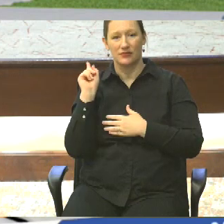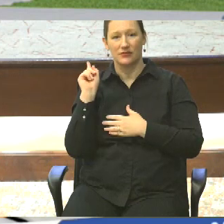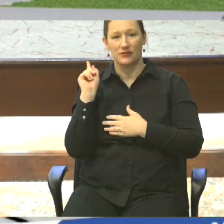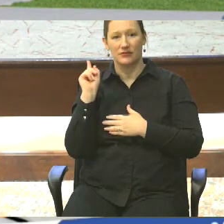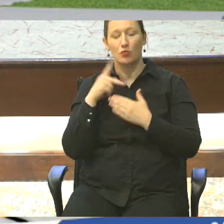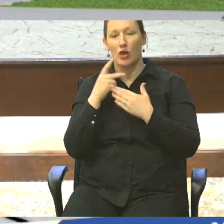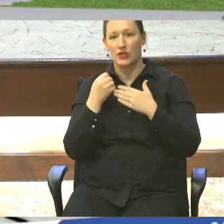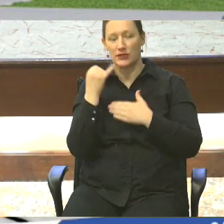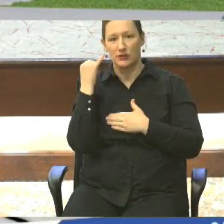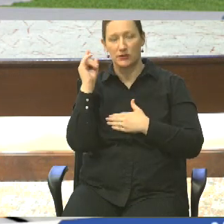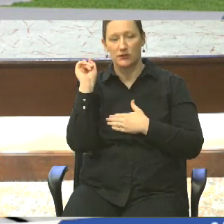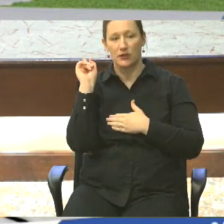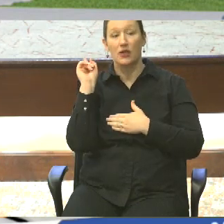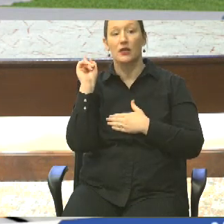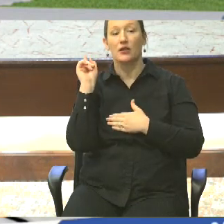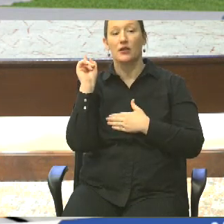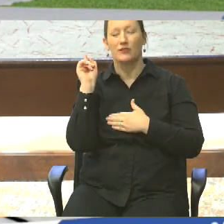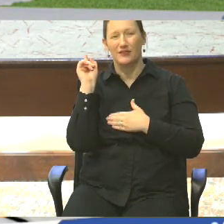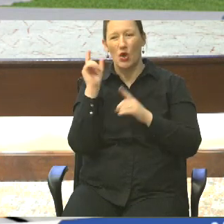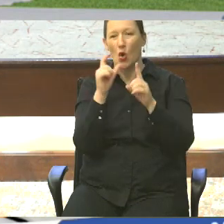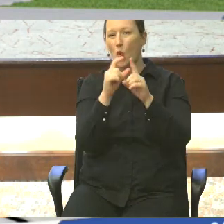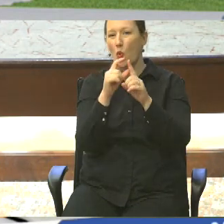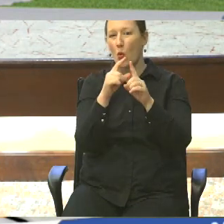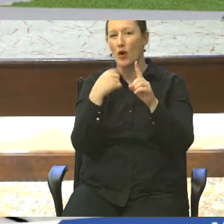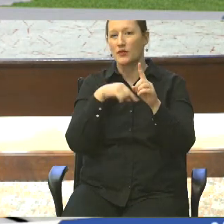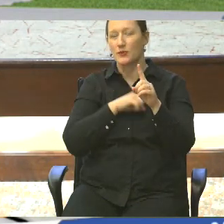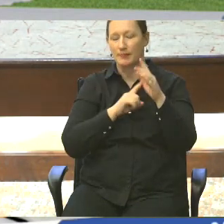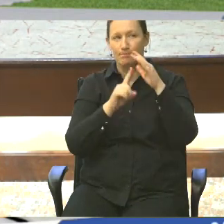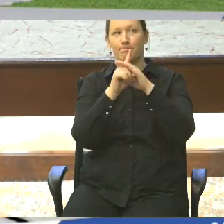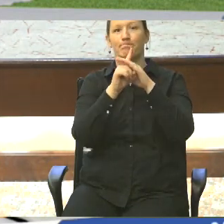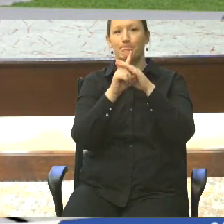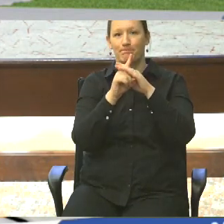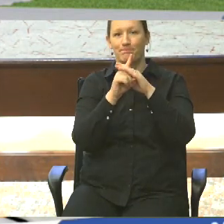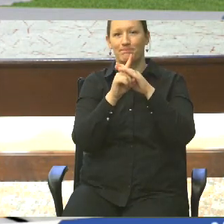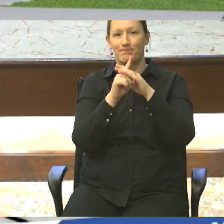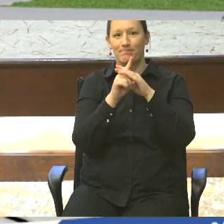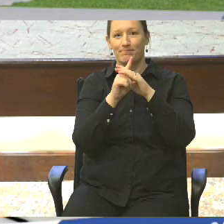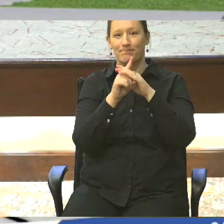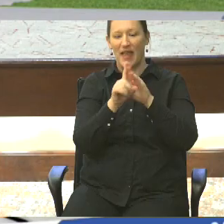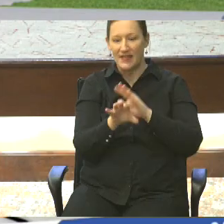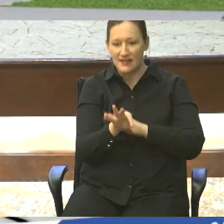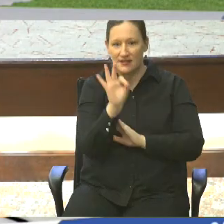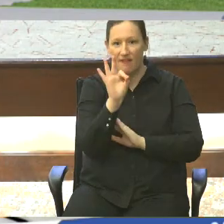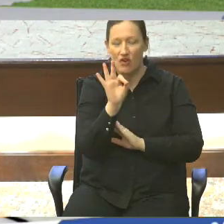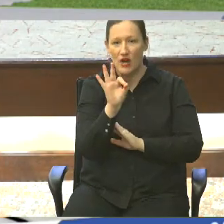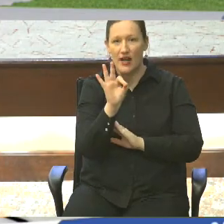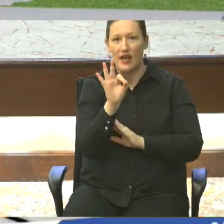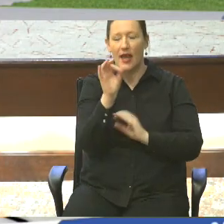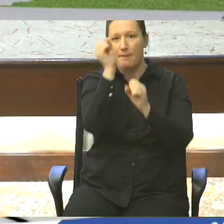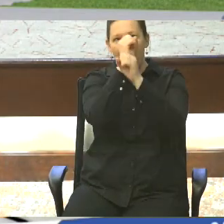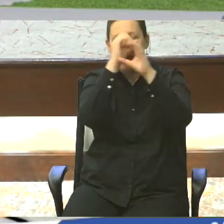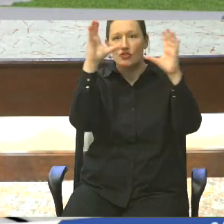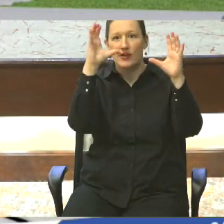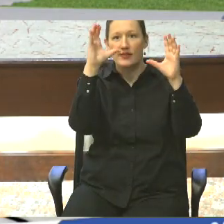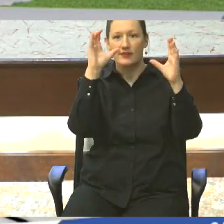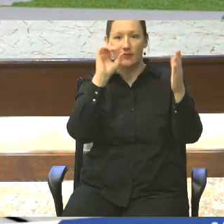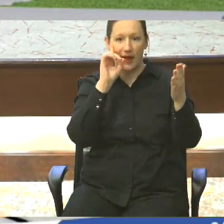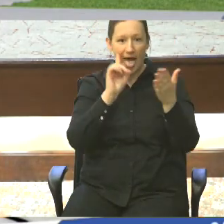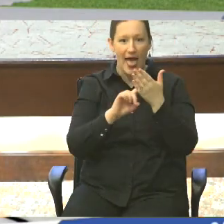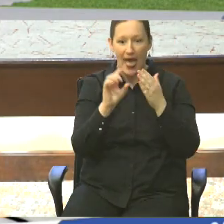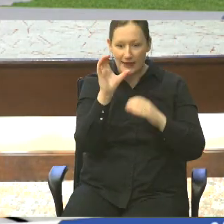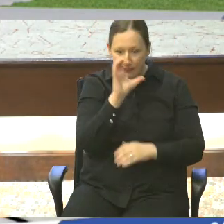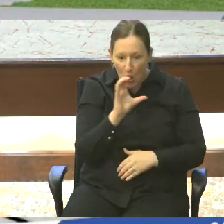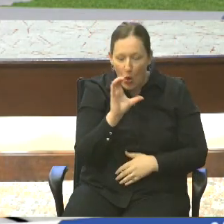started talking, are the words that come to mind of discovery, imagination, exploration.